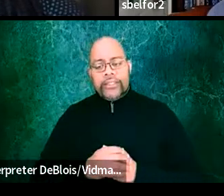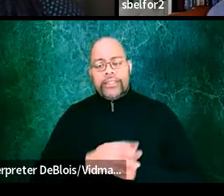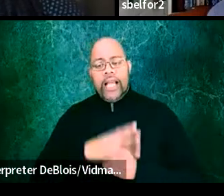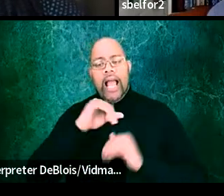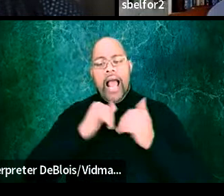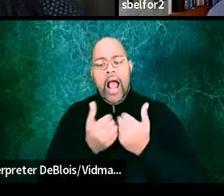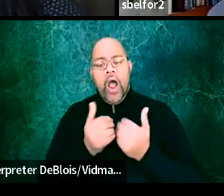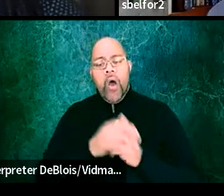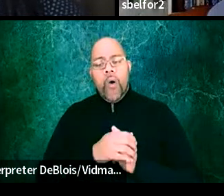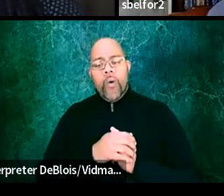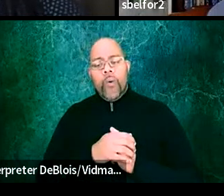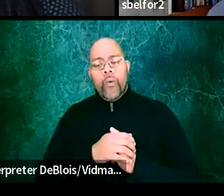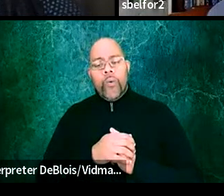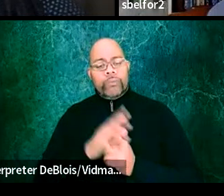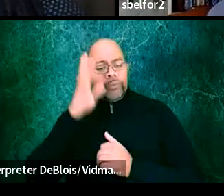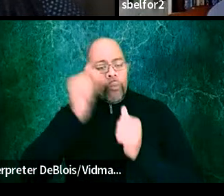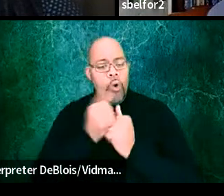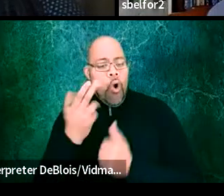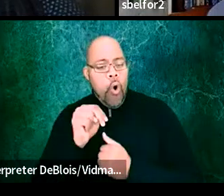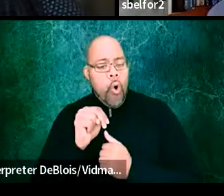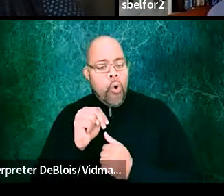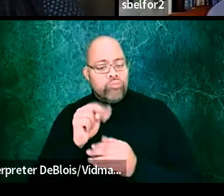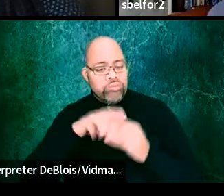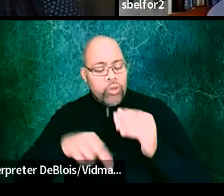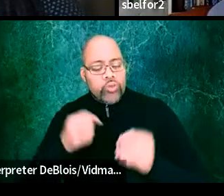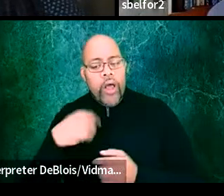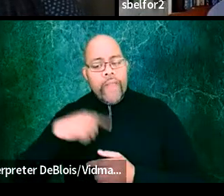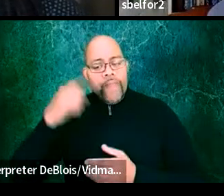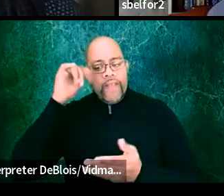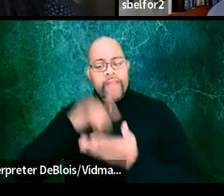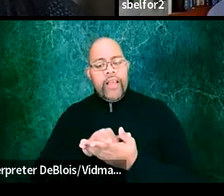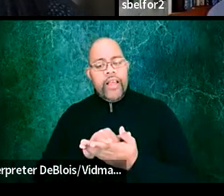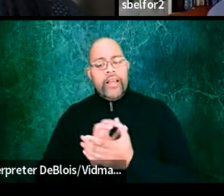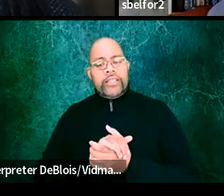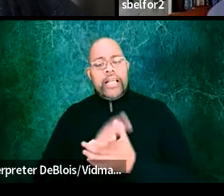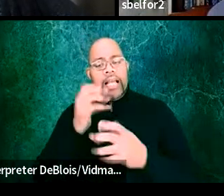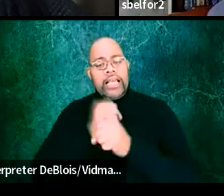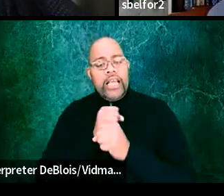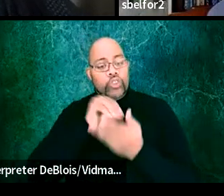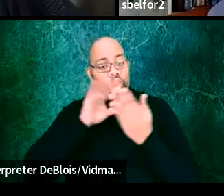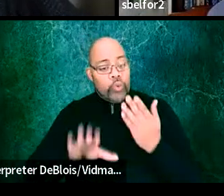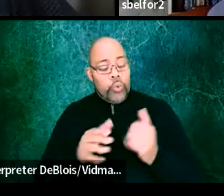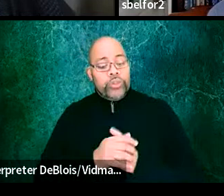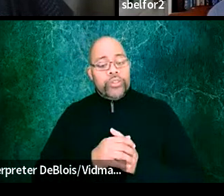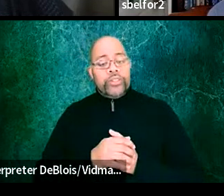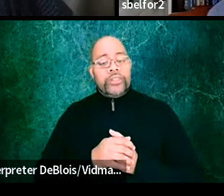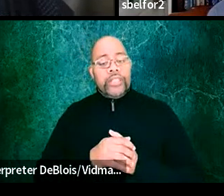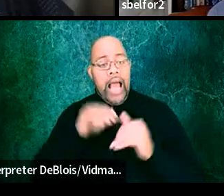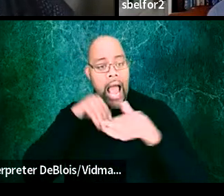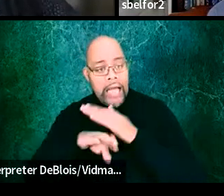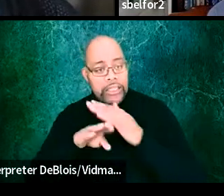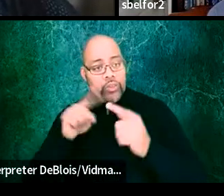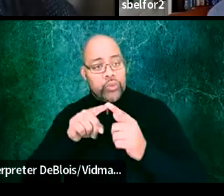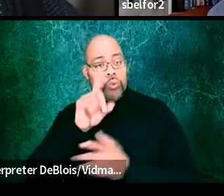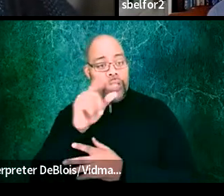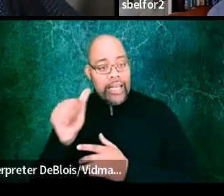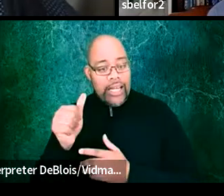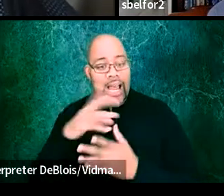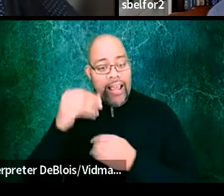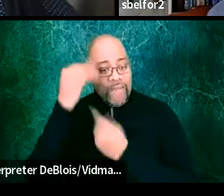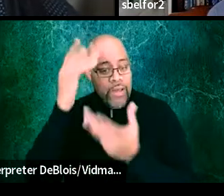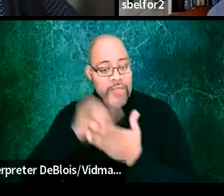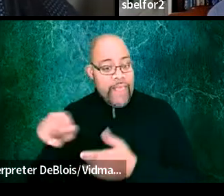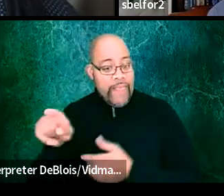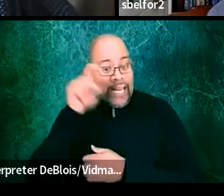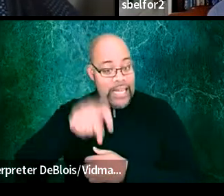how to, come up with our own conclusions. So I think getting the students, access to the data and the information that